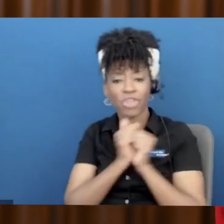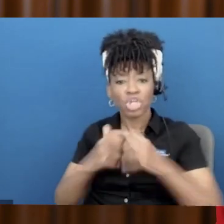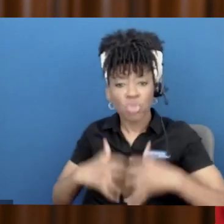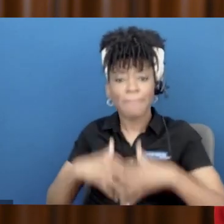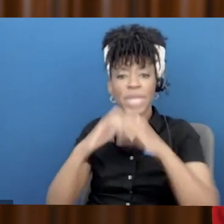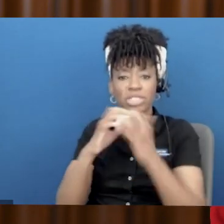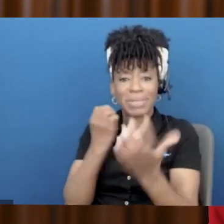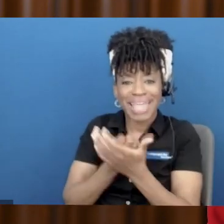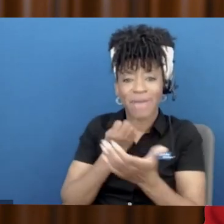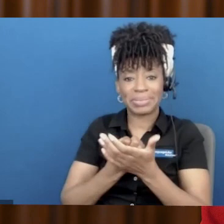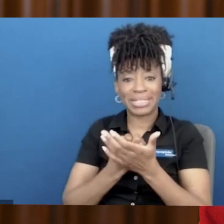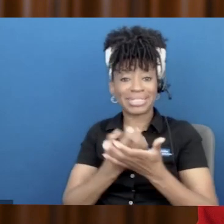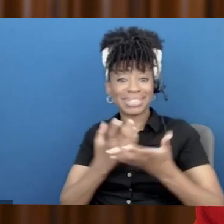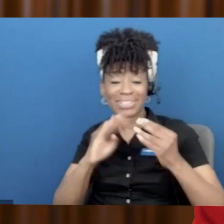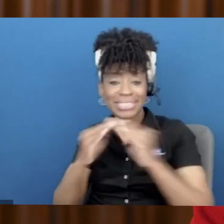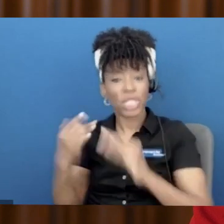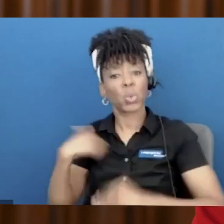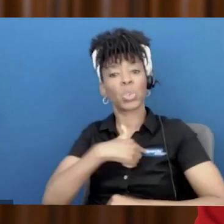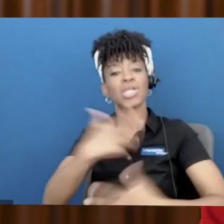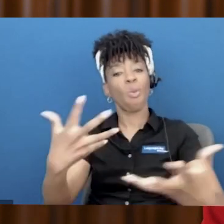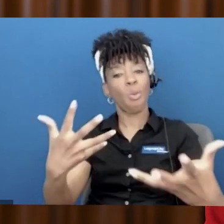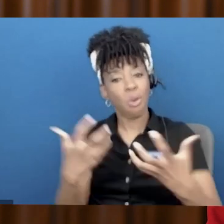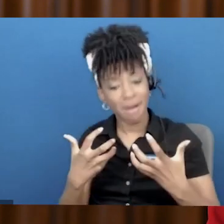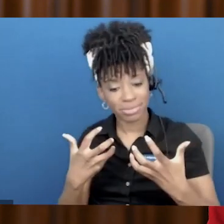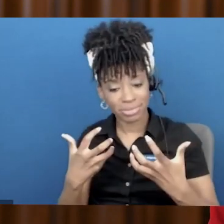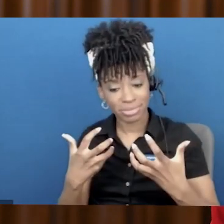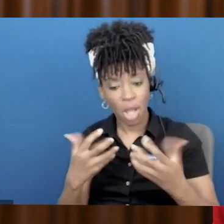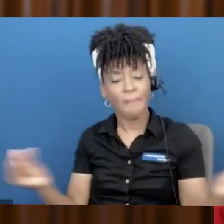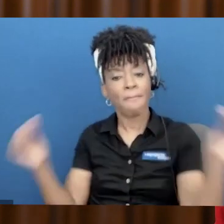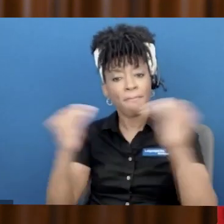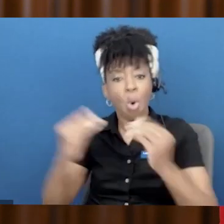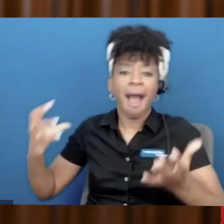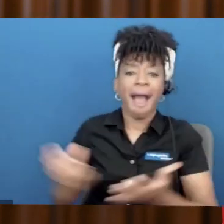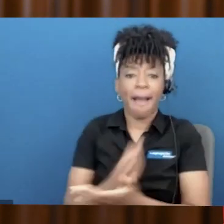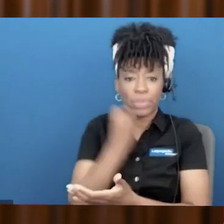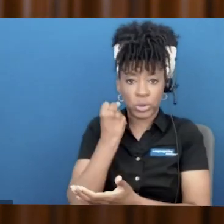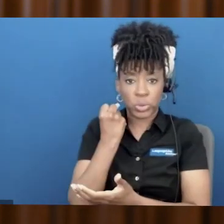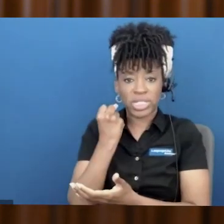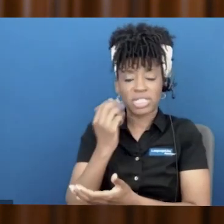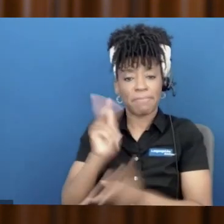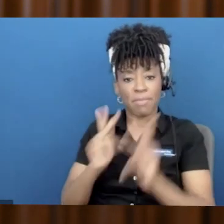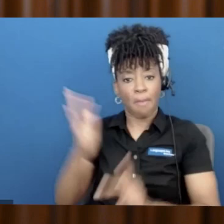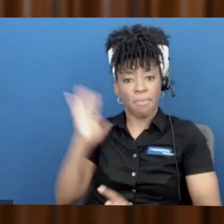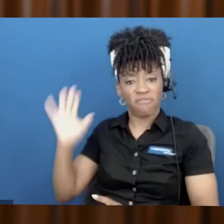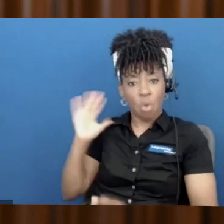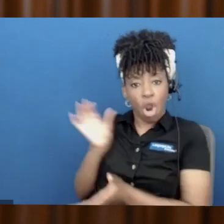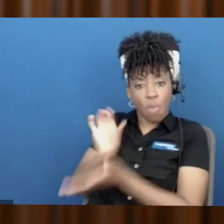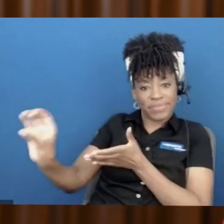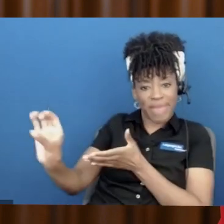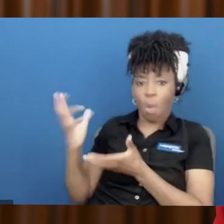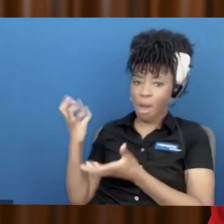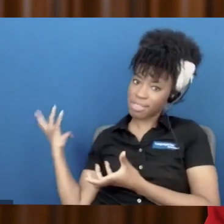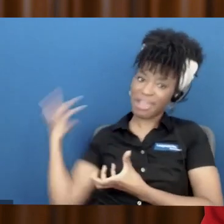and the city that we want, with more opportunities for those who have traditionally been left out.